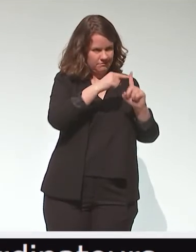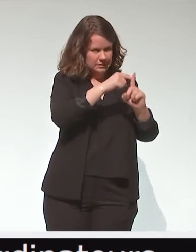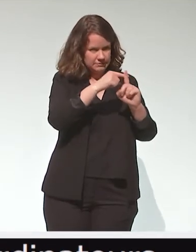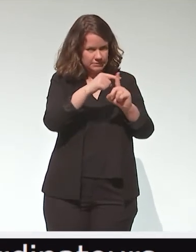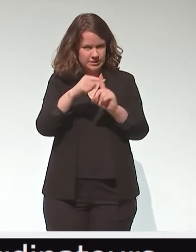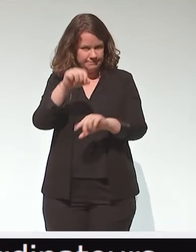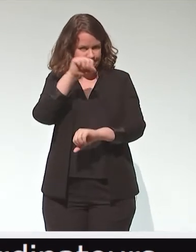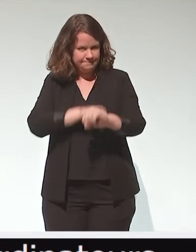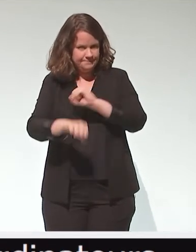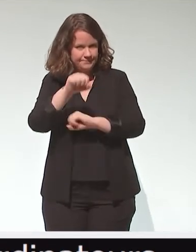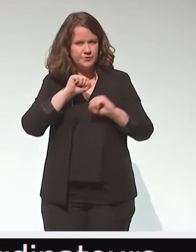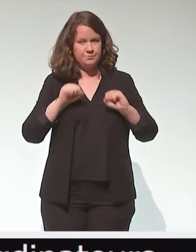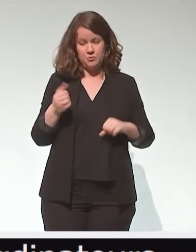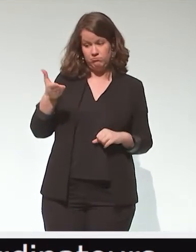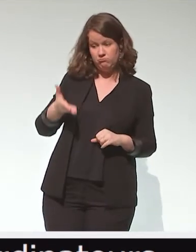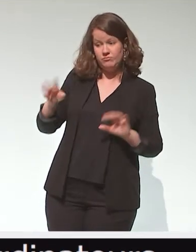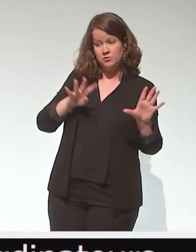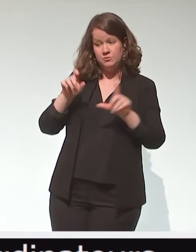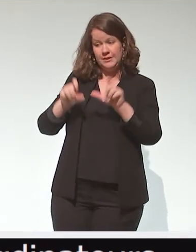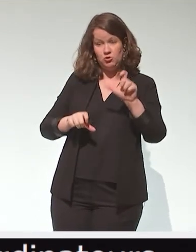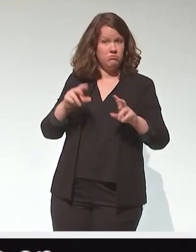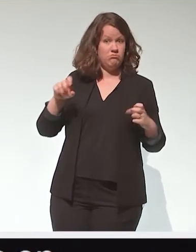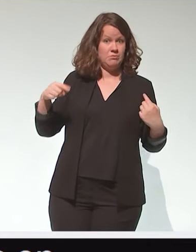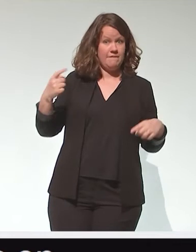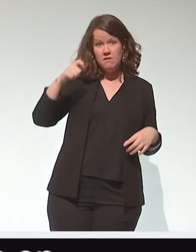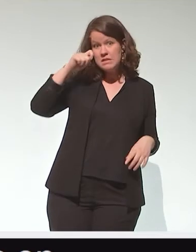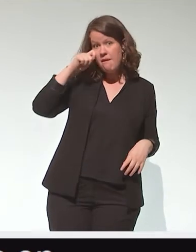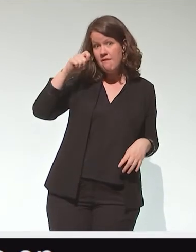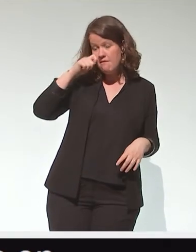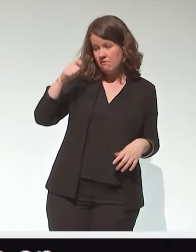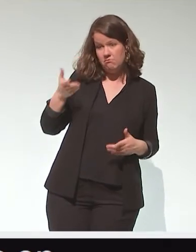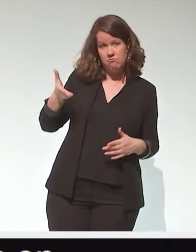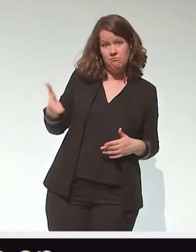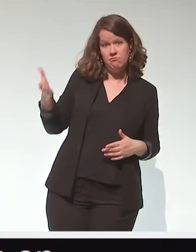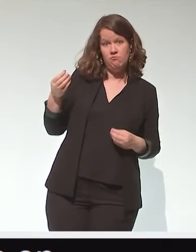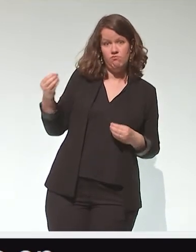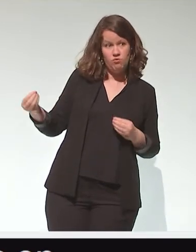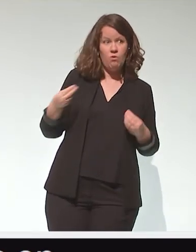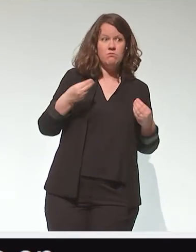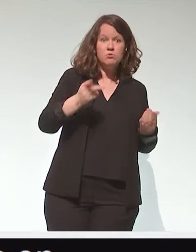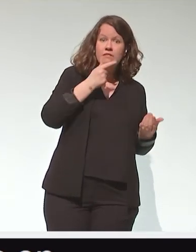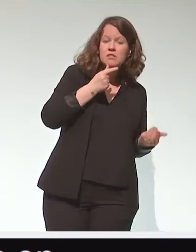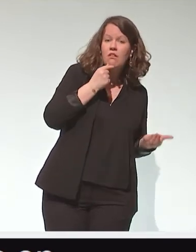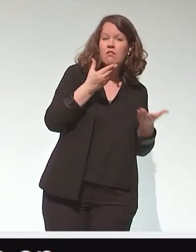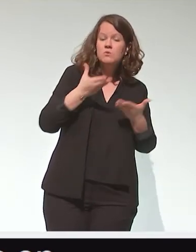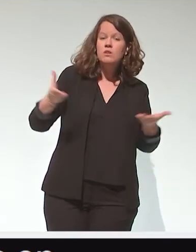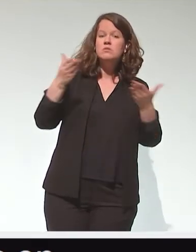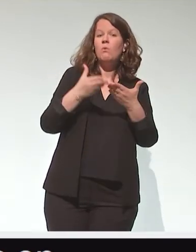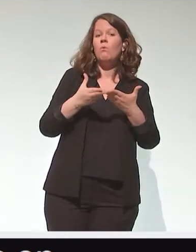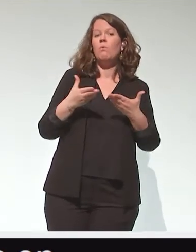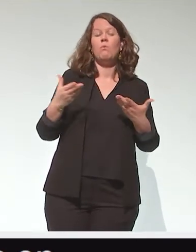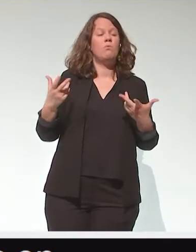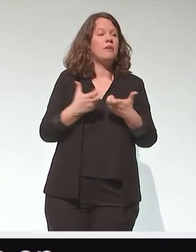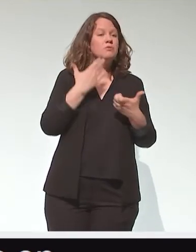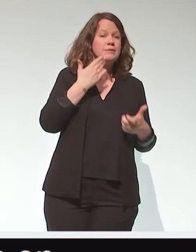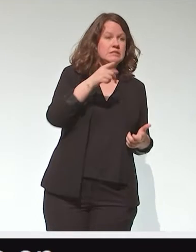in that topic, and they provide comprehensive guidance and counseling to job seekers with disabilities,